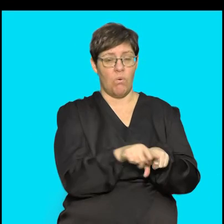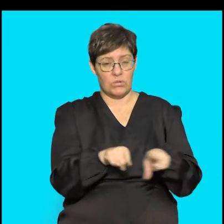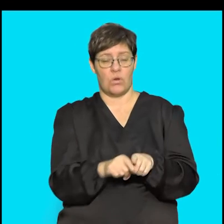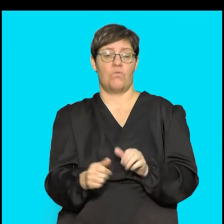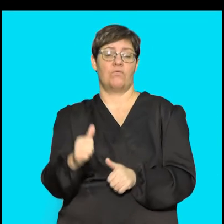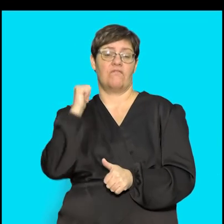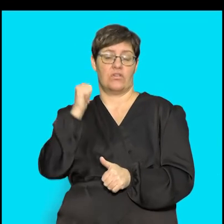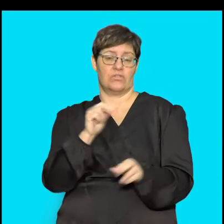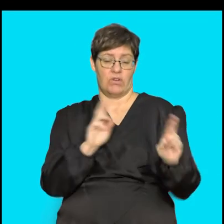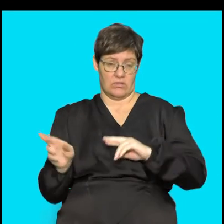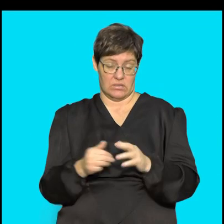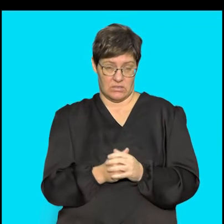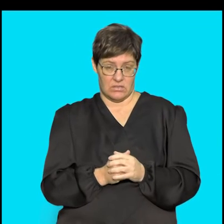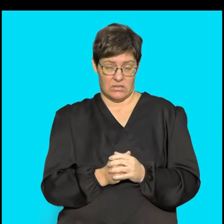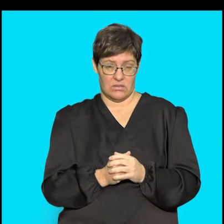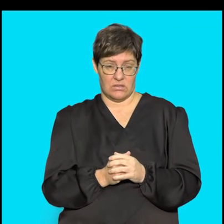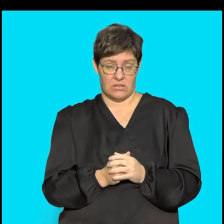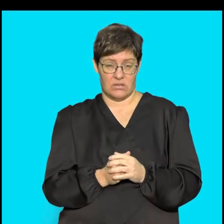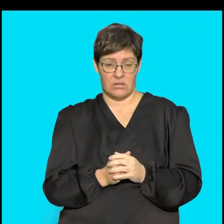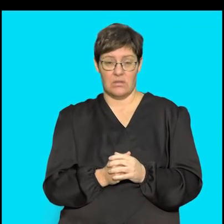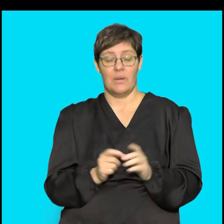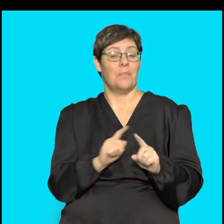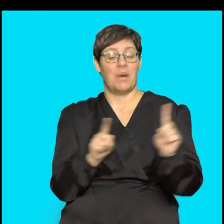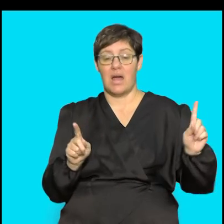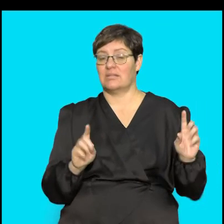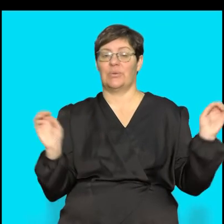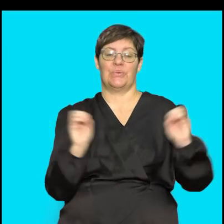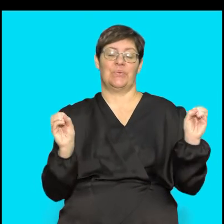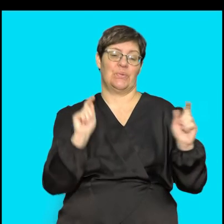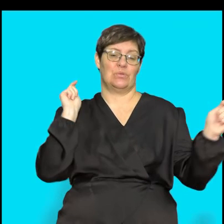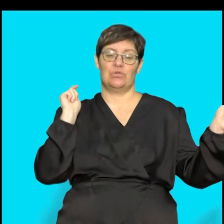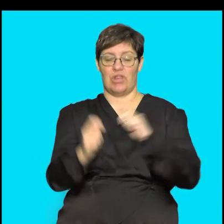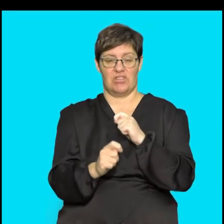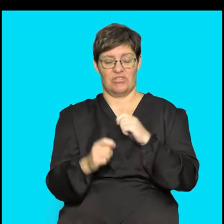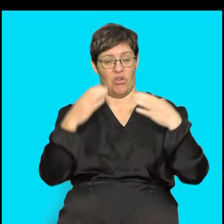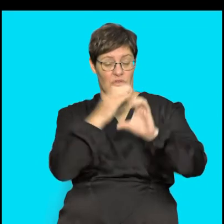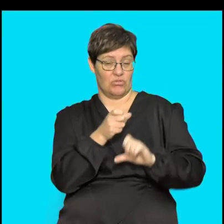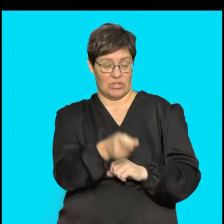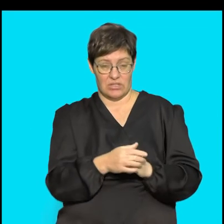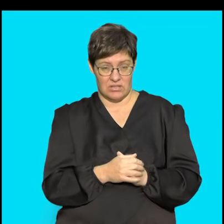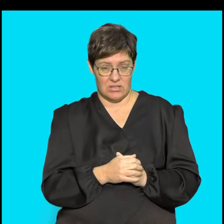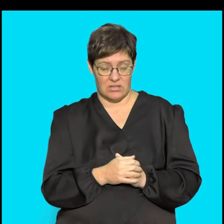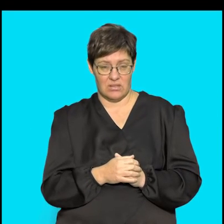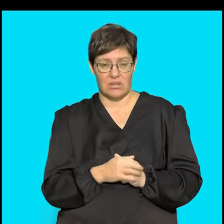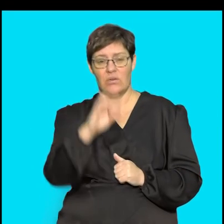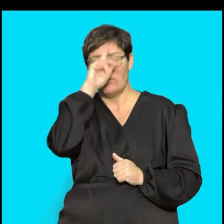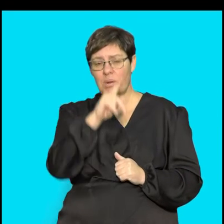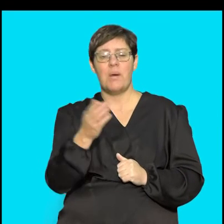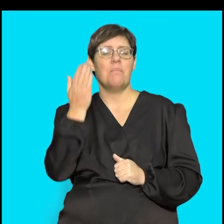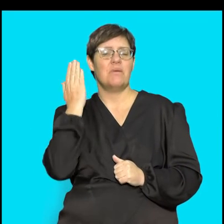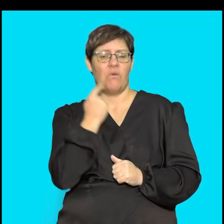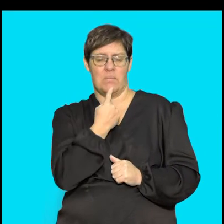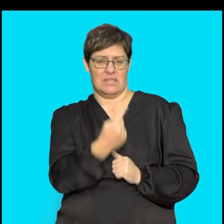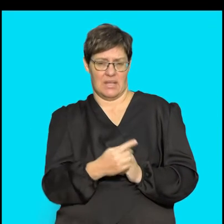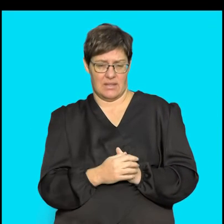as well as the reverse reaction. But there is no change in the concentration. Remember I said